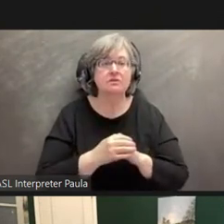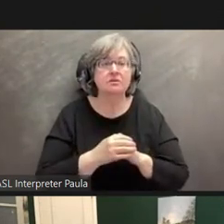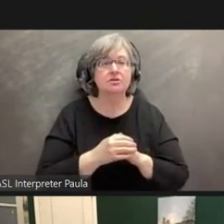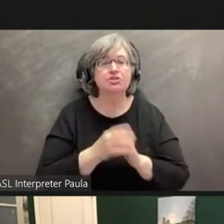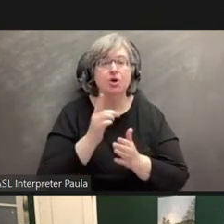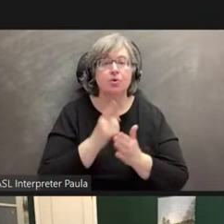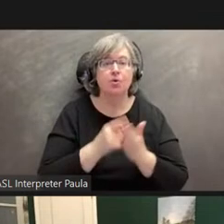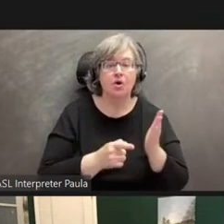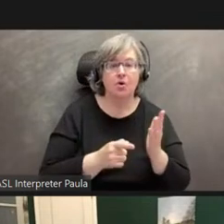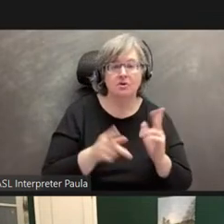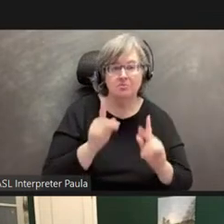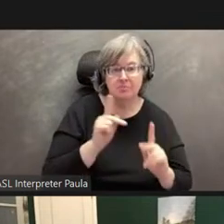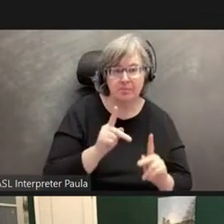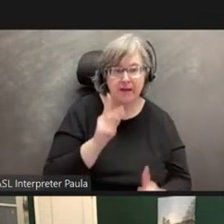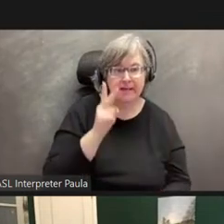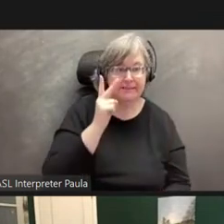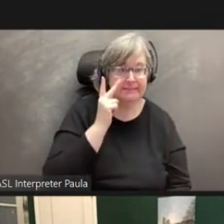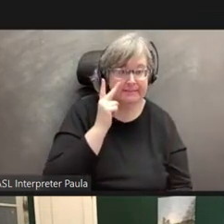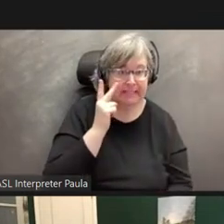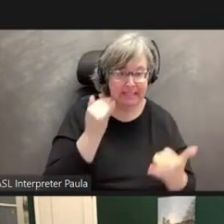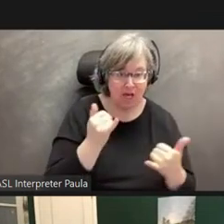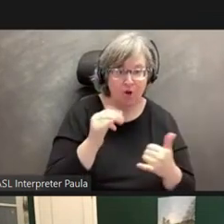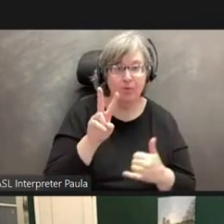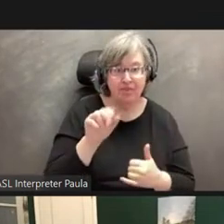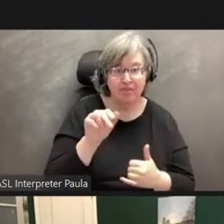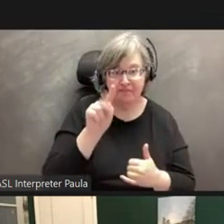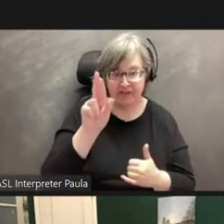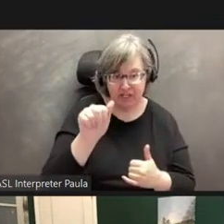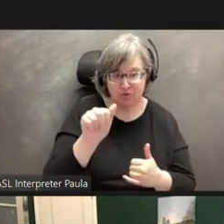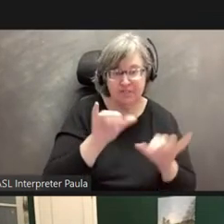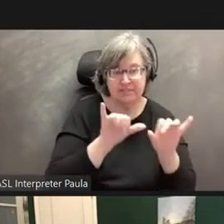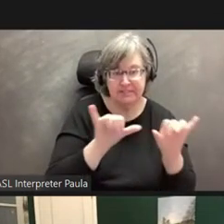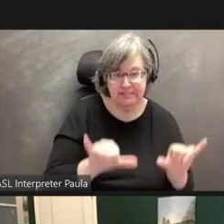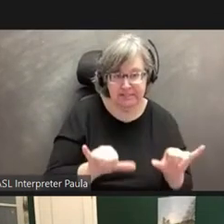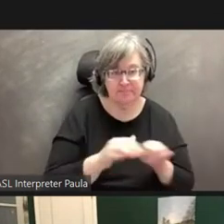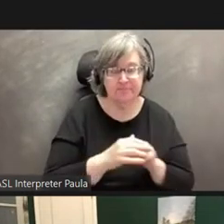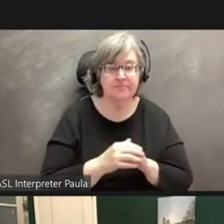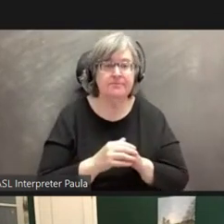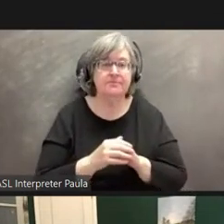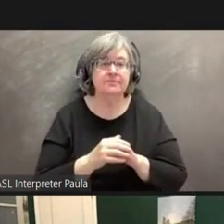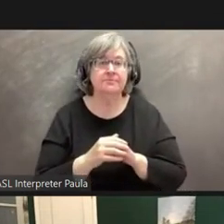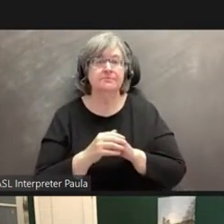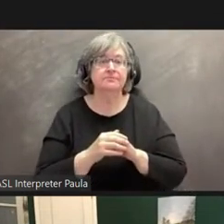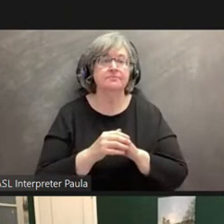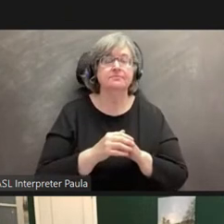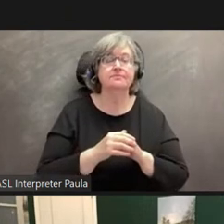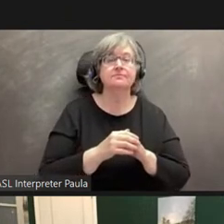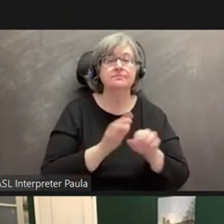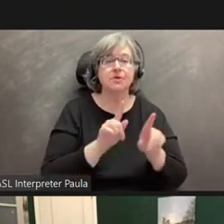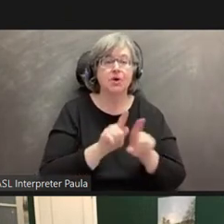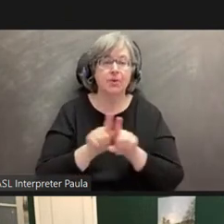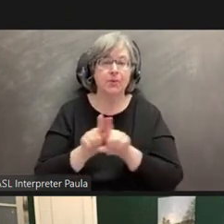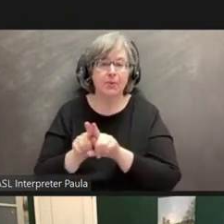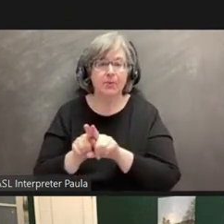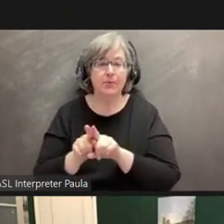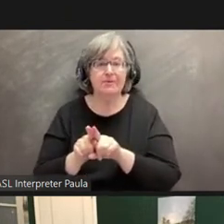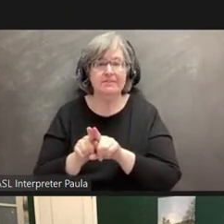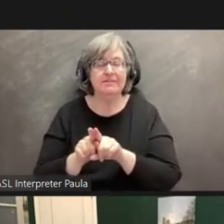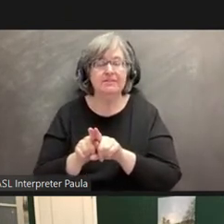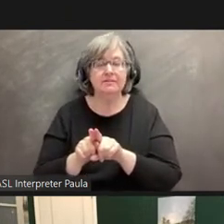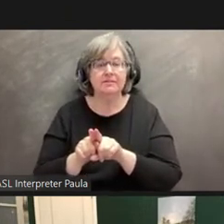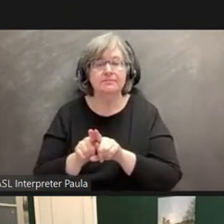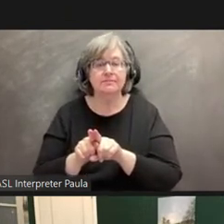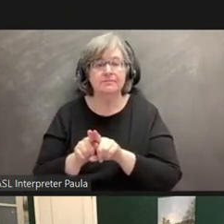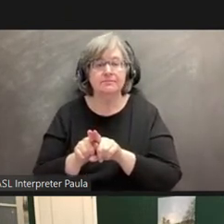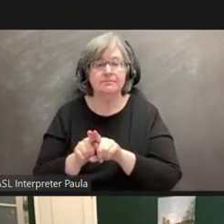see or are familiar with in the Ventra system. That will also be duplicated on the screen that